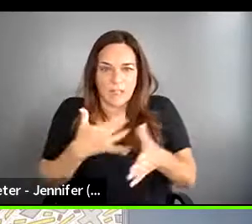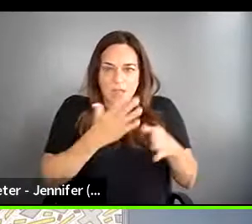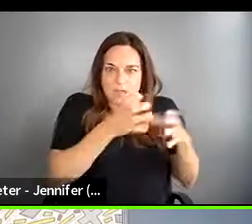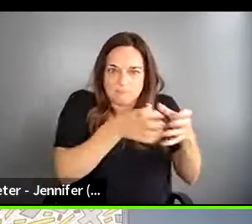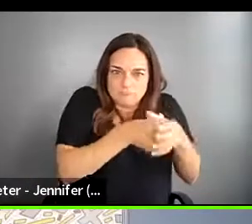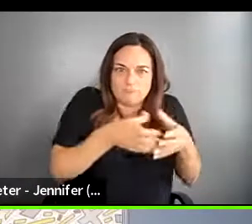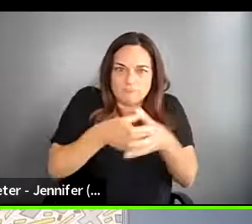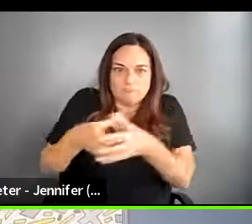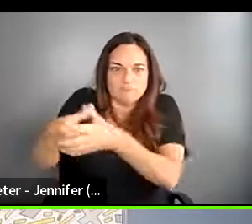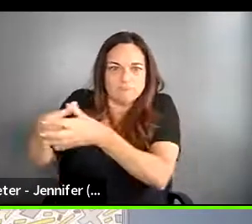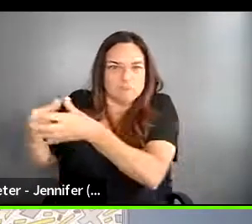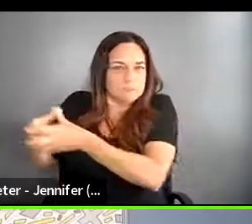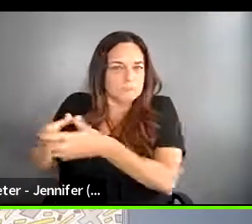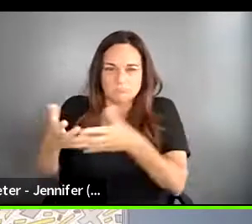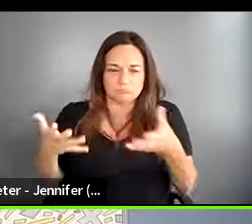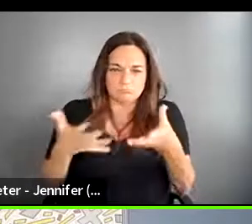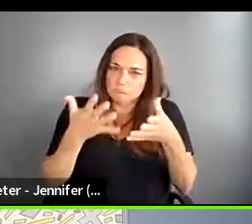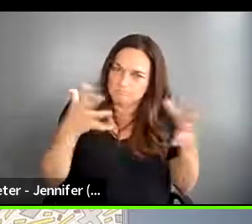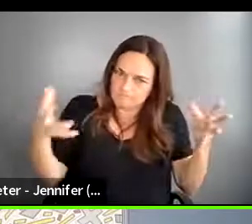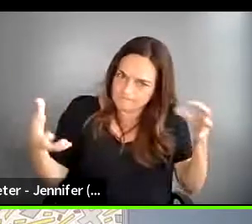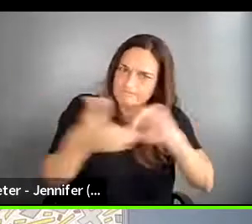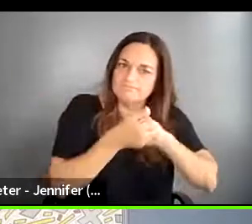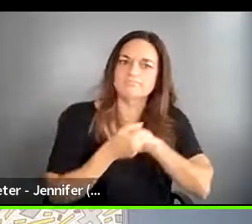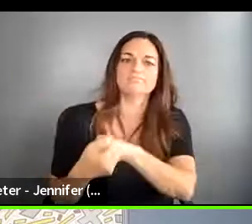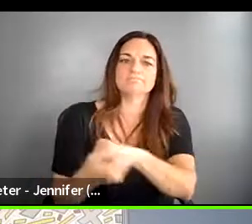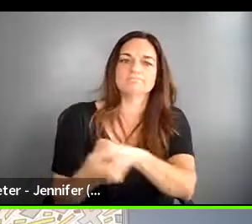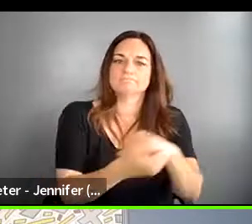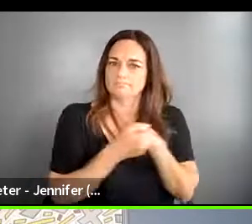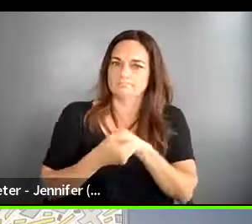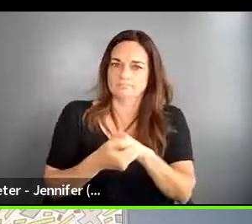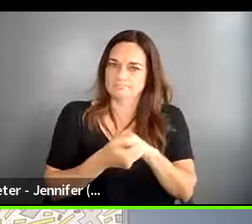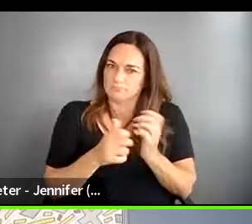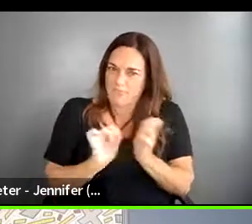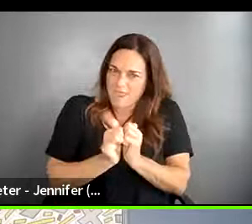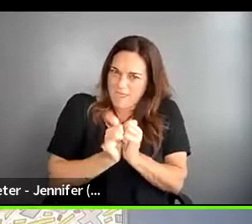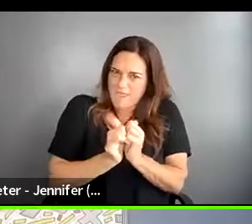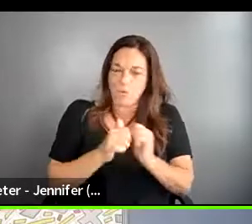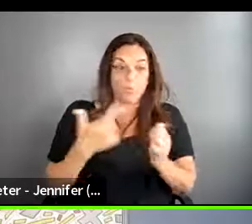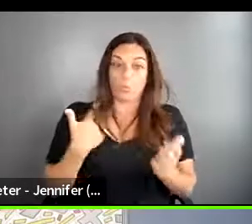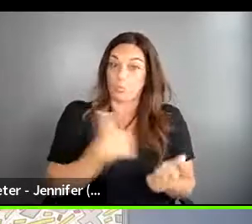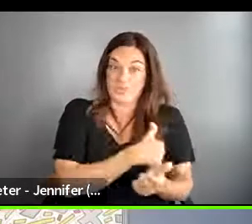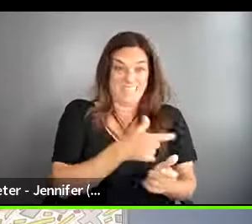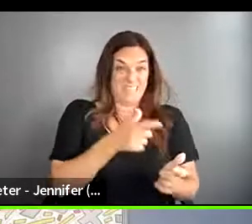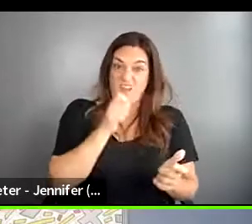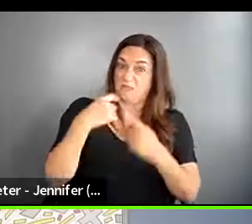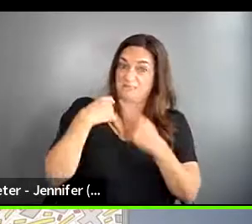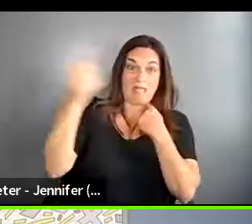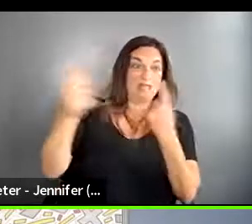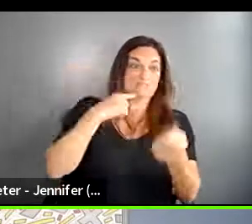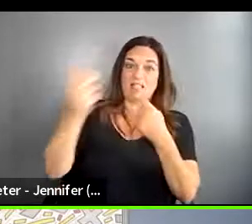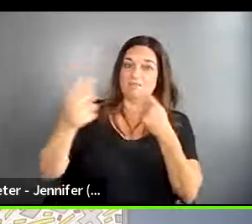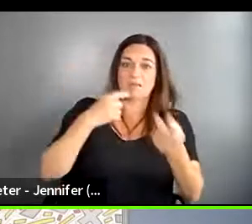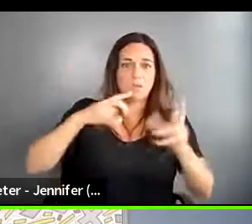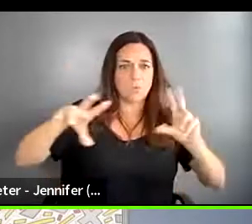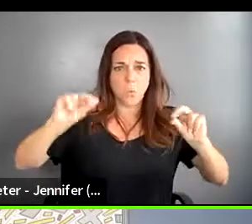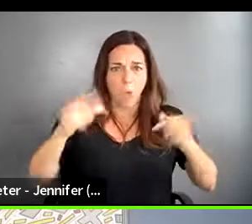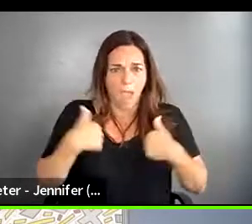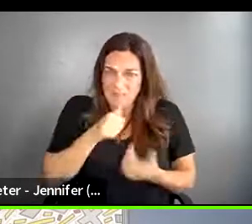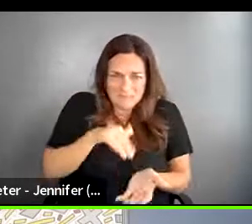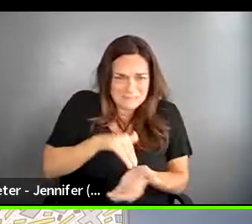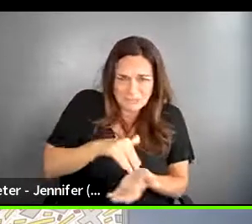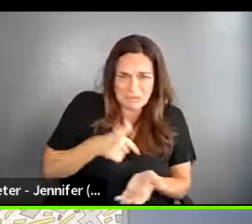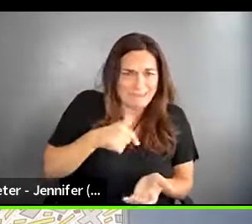have a stake and what we're actually co-developing with them, right? Like, this is not something that we're dictating to them. I always say that I am not a doctor, so I can't